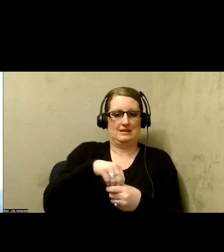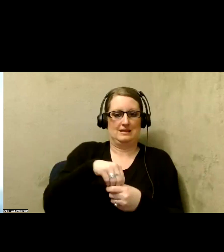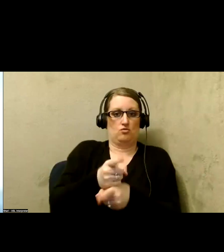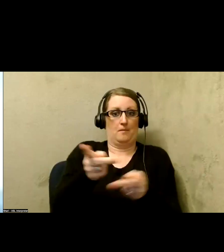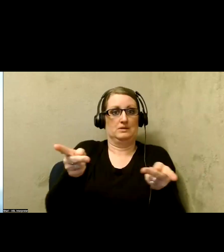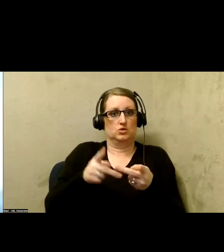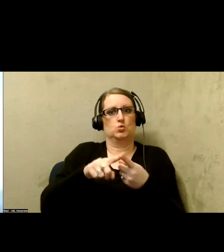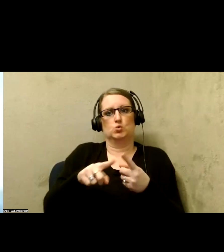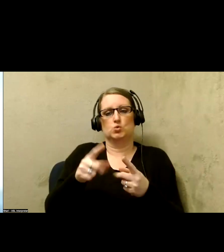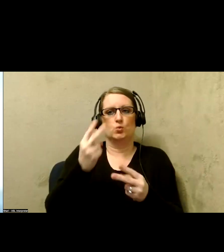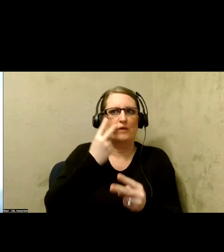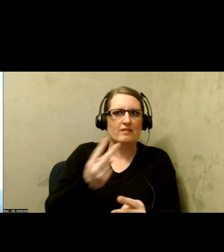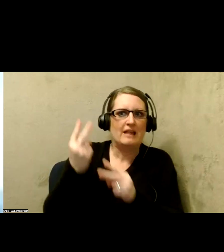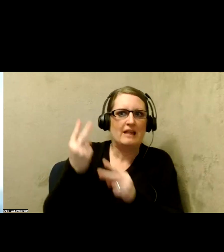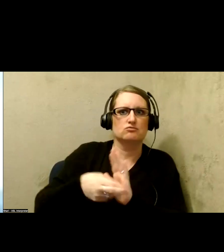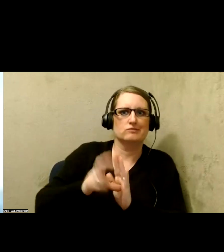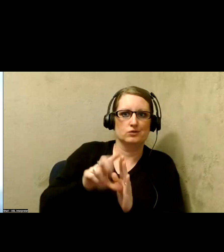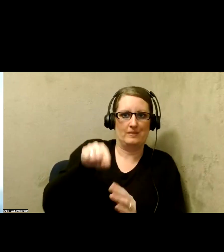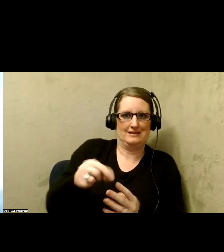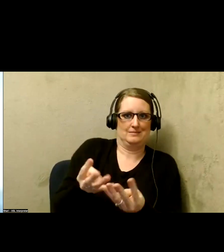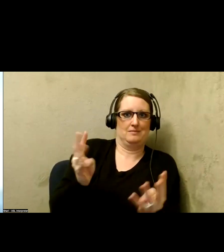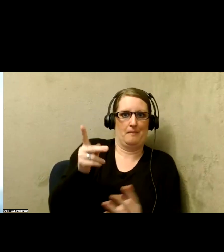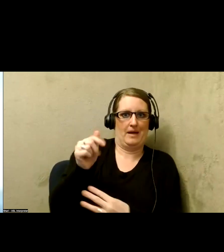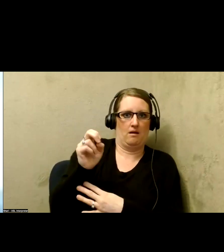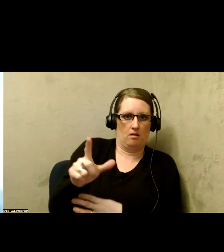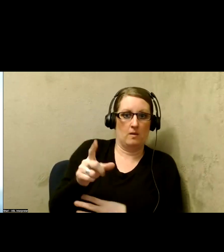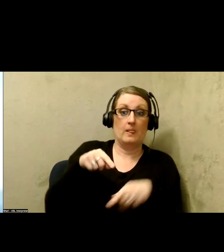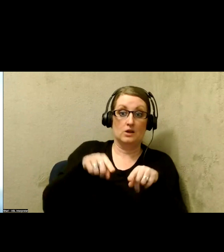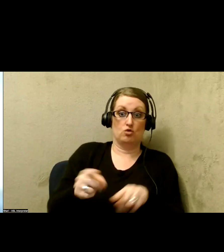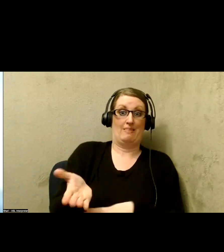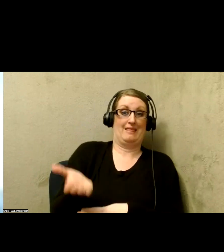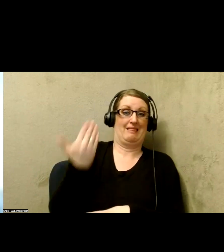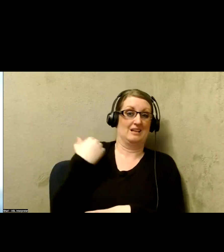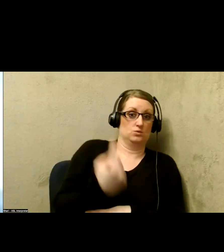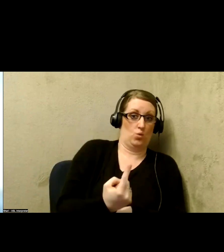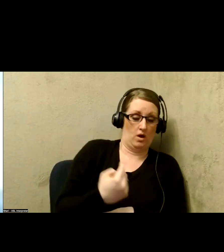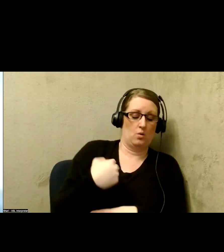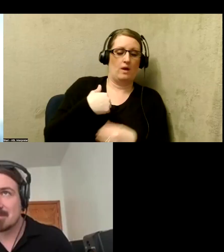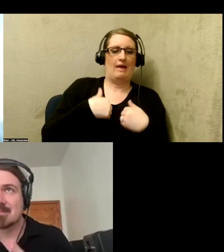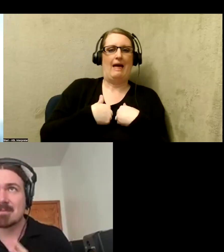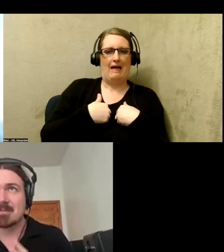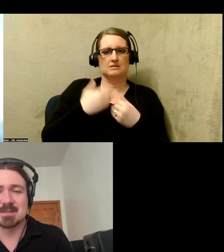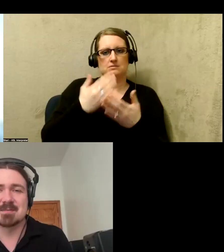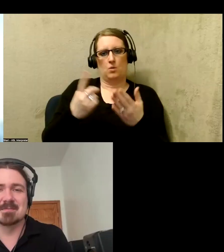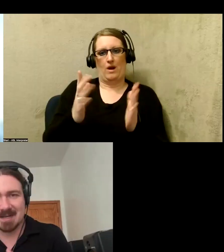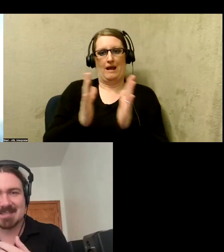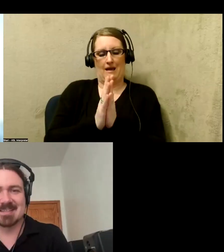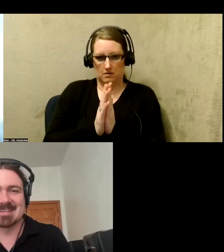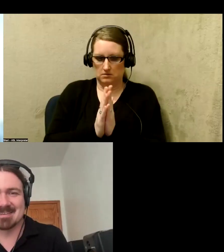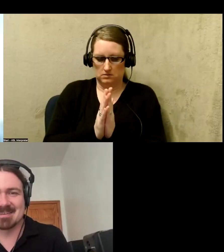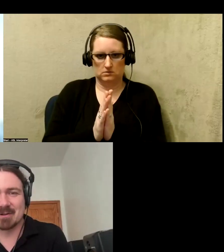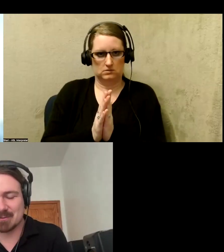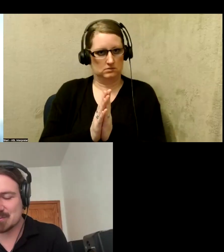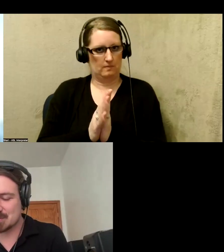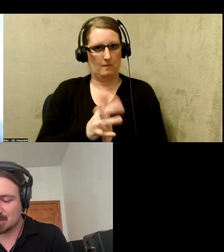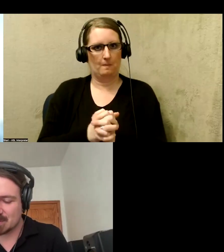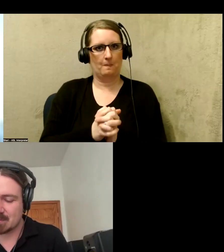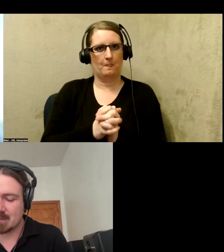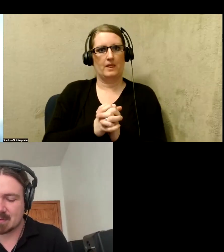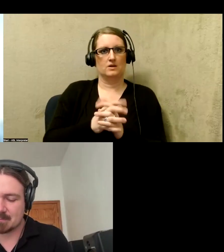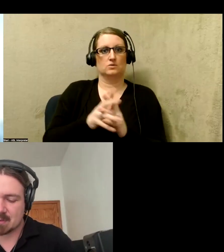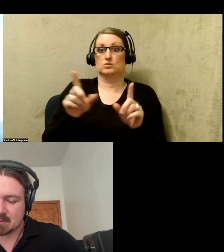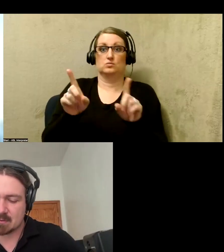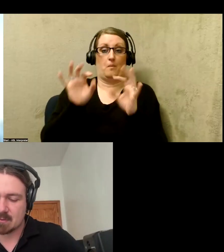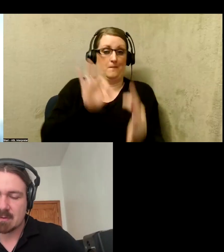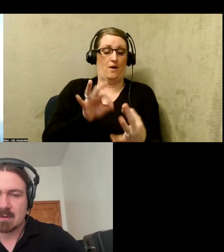reflect on this panel. During the last one, we had a question that fits nicely as a conclusion to where we've